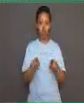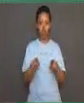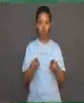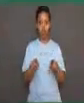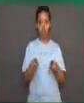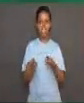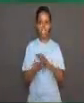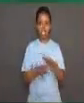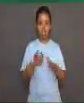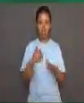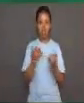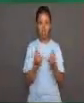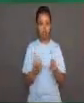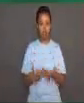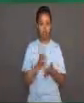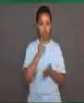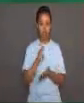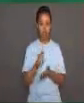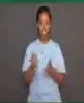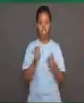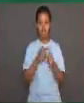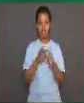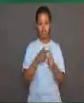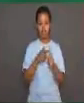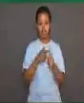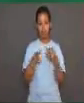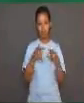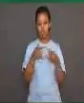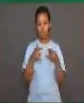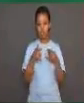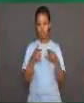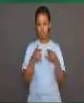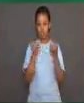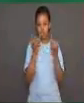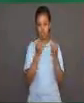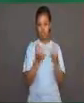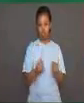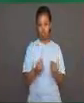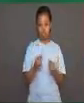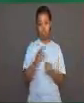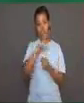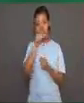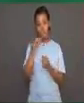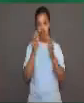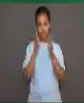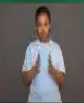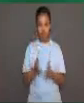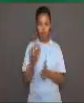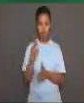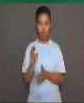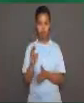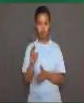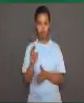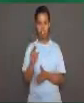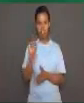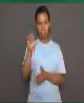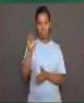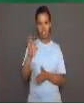subdivisions. The first race classification is African, or